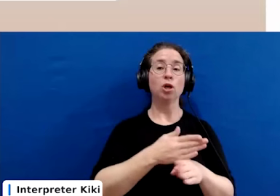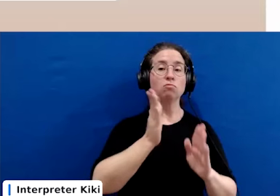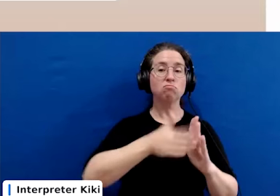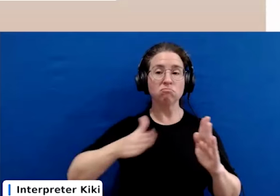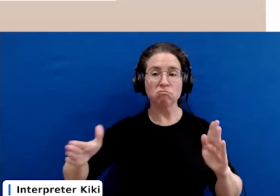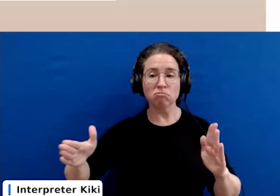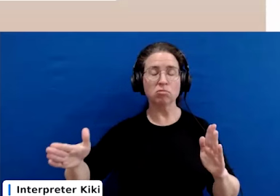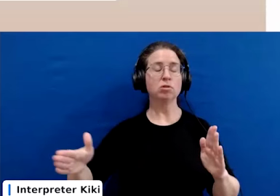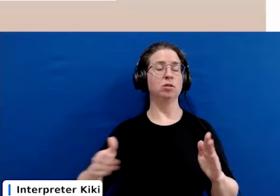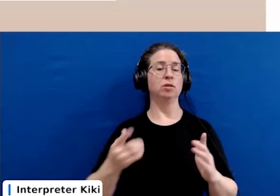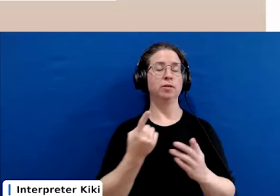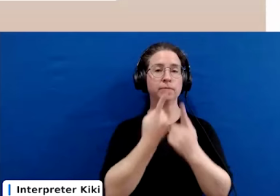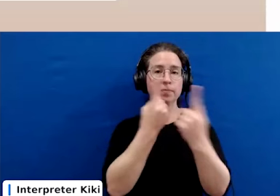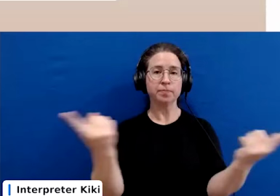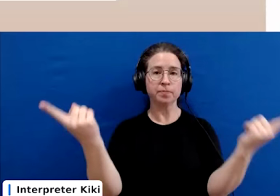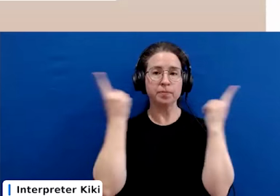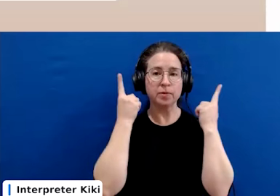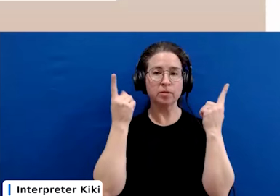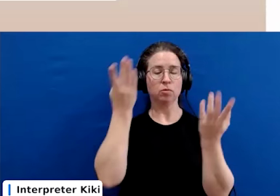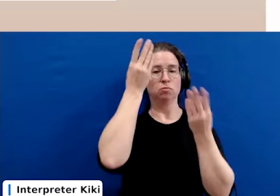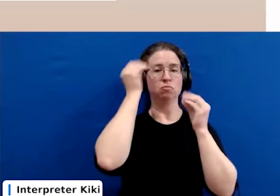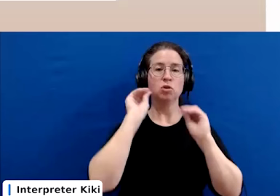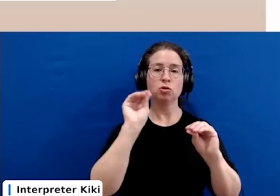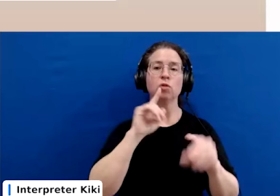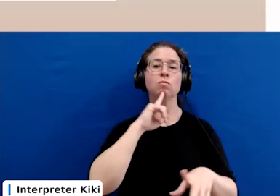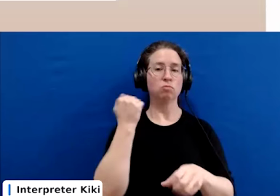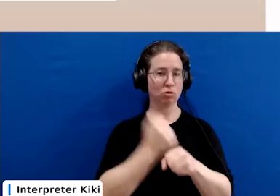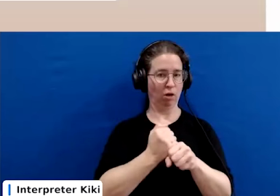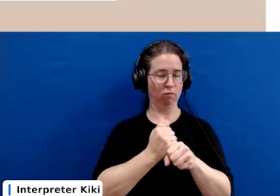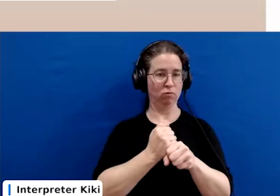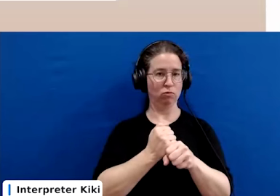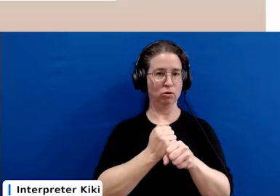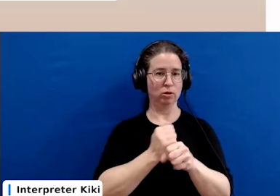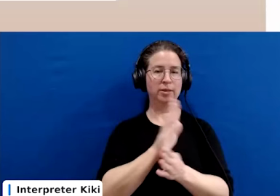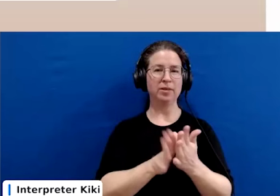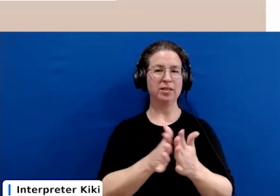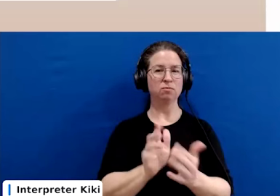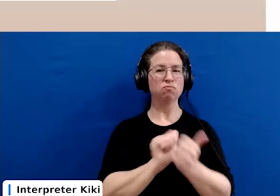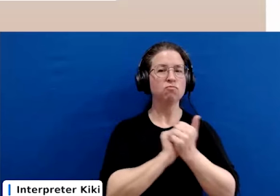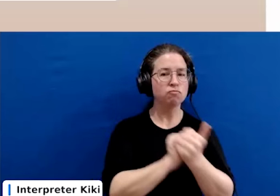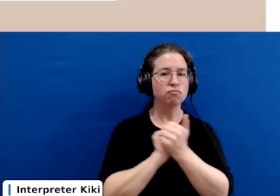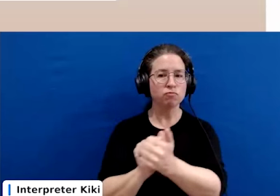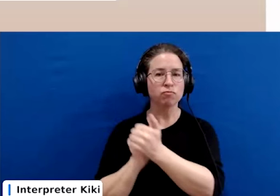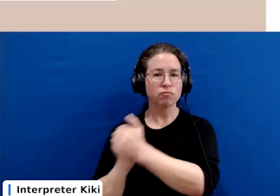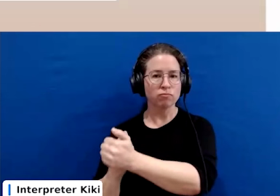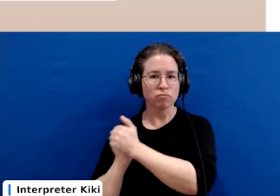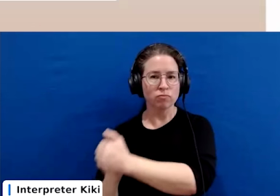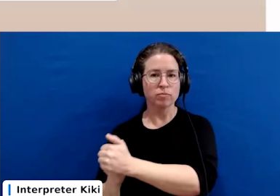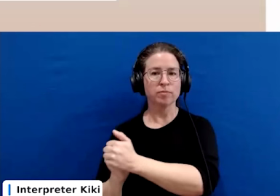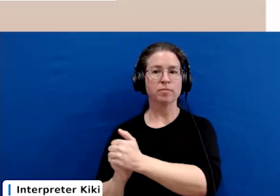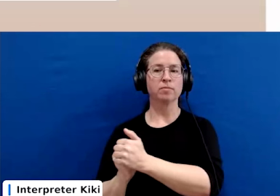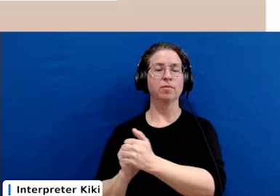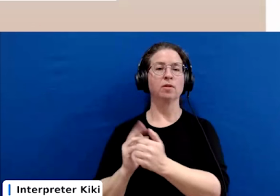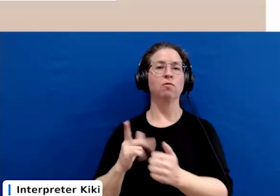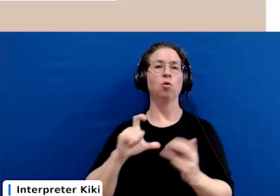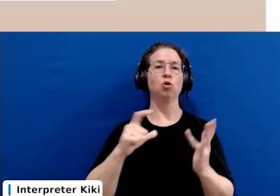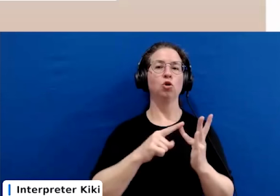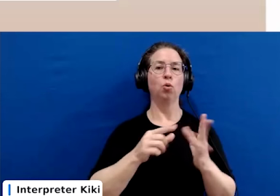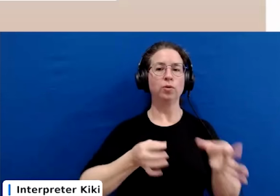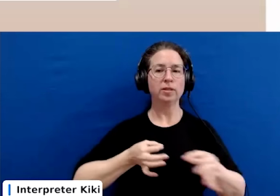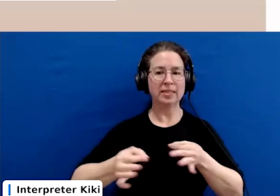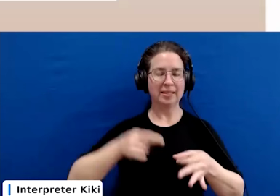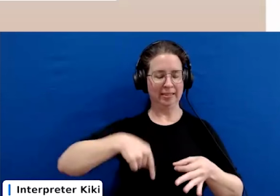academia, education, and government, which enables us to take a collaborative approach to co-designing this